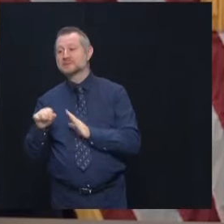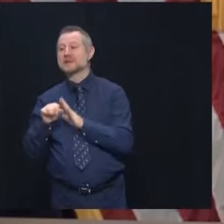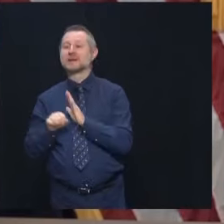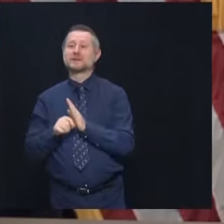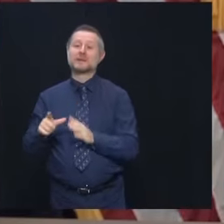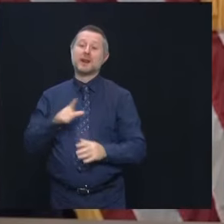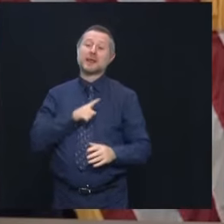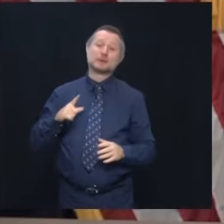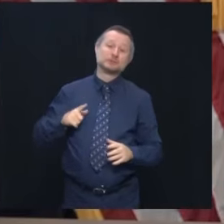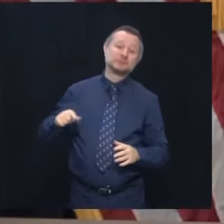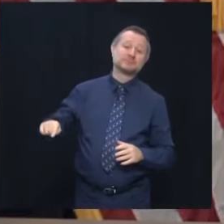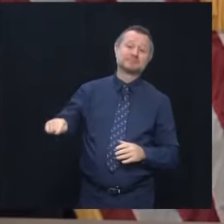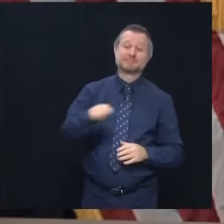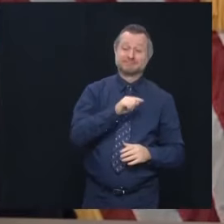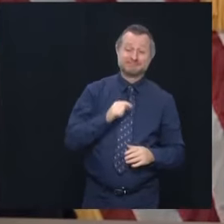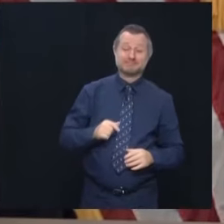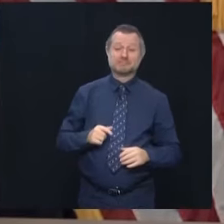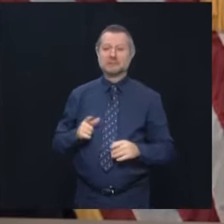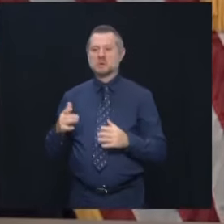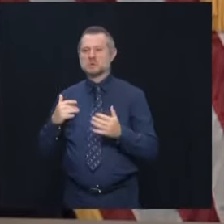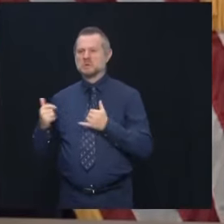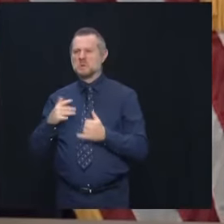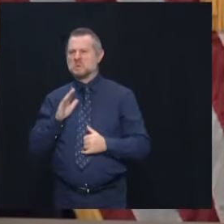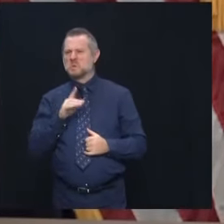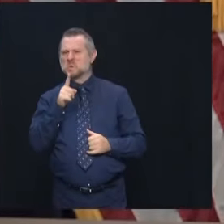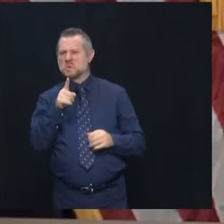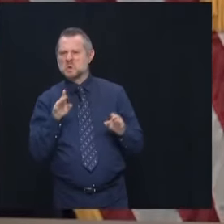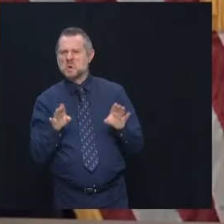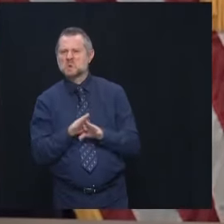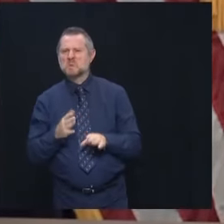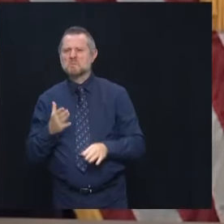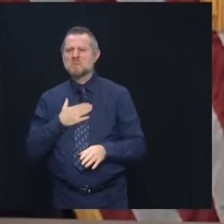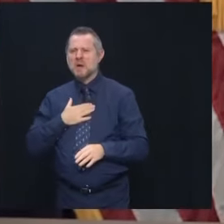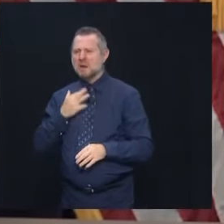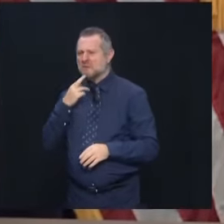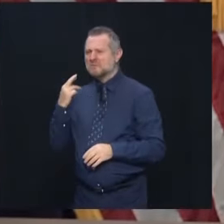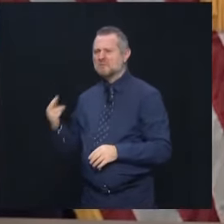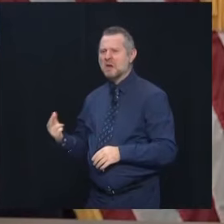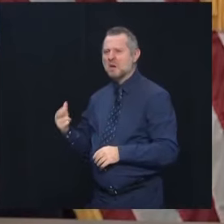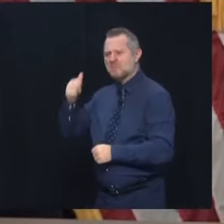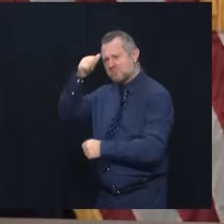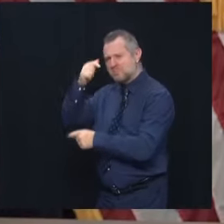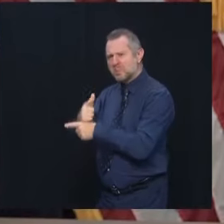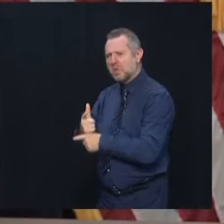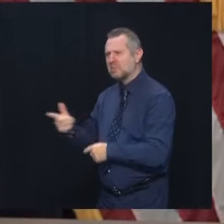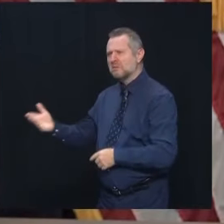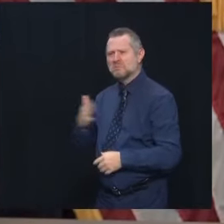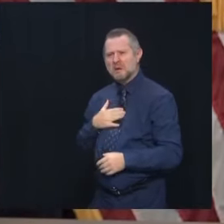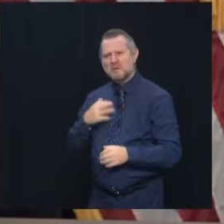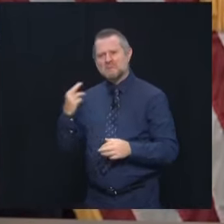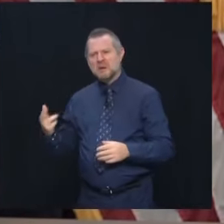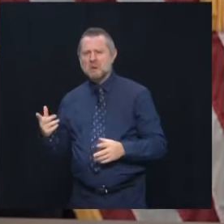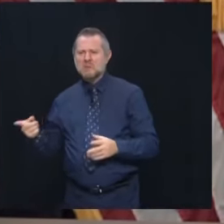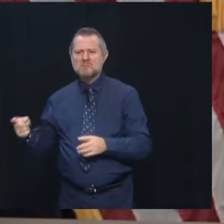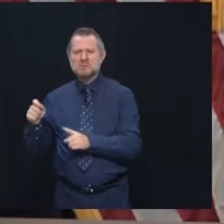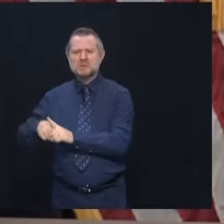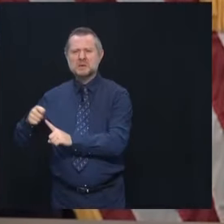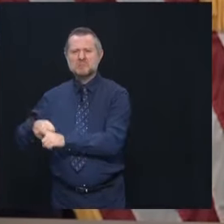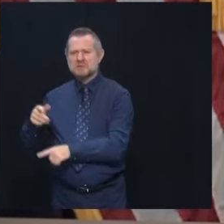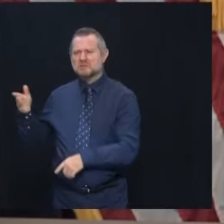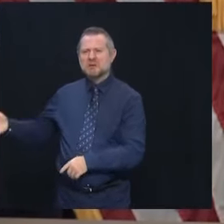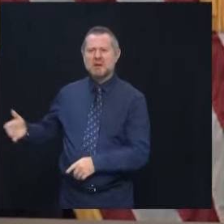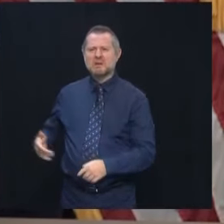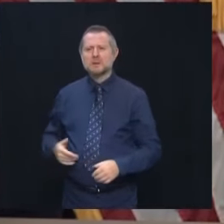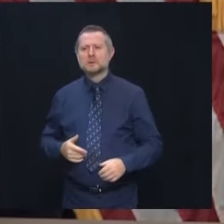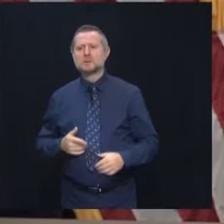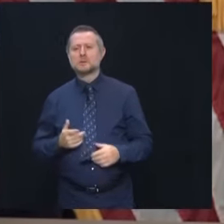senators in these areas saying, you closed down my friend's brother's bar, you're being gratuitous, it was just one violation, you're going after and